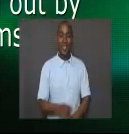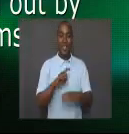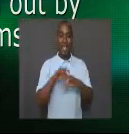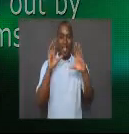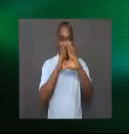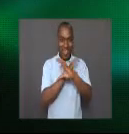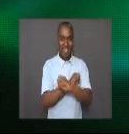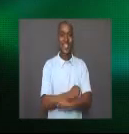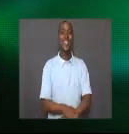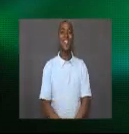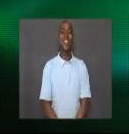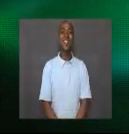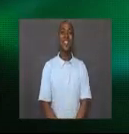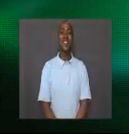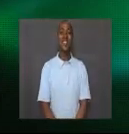Time's up.